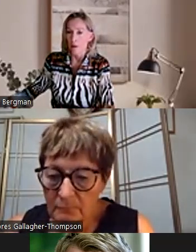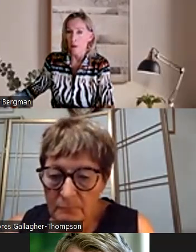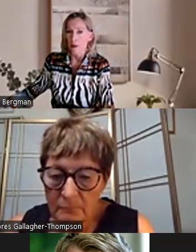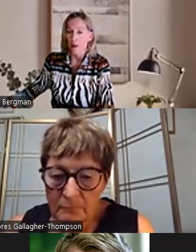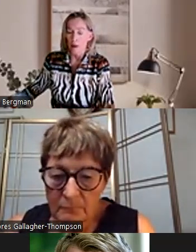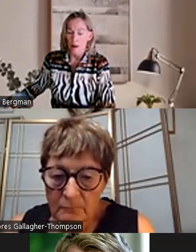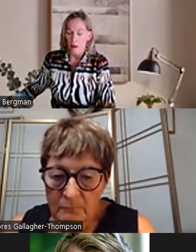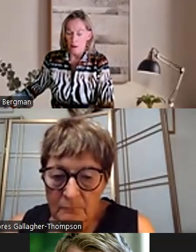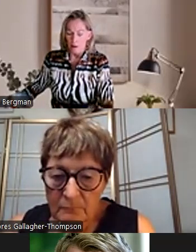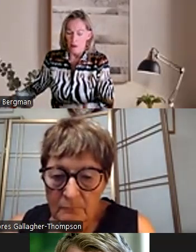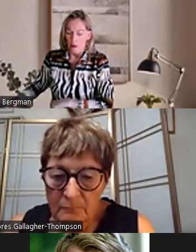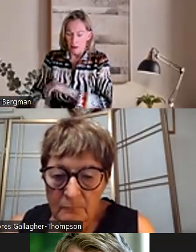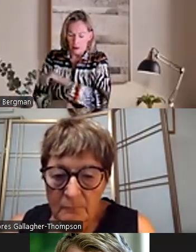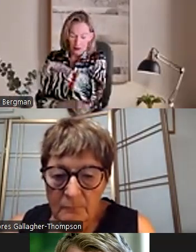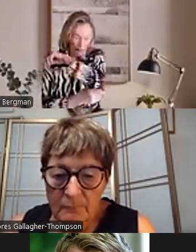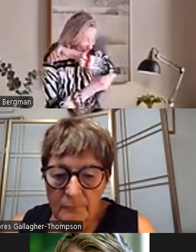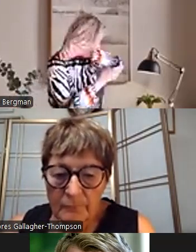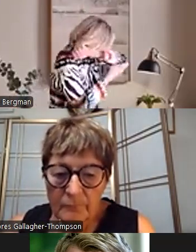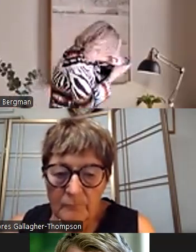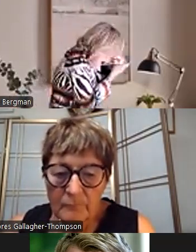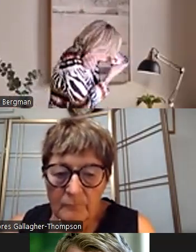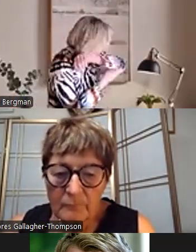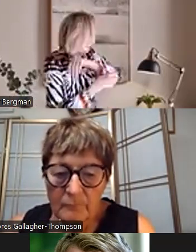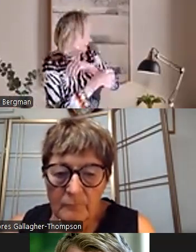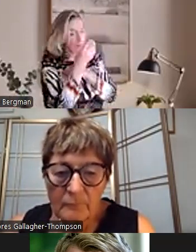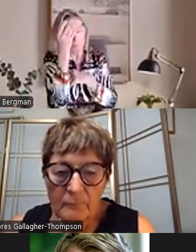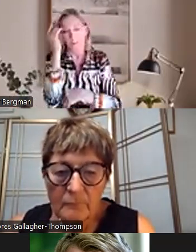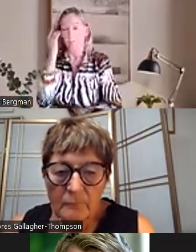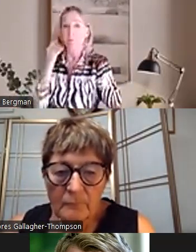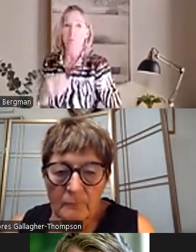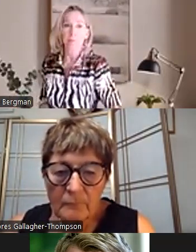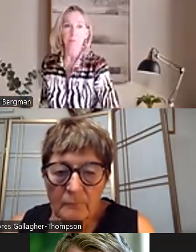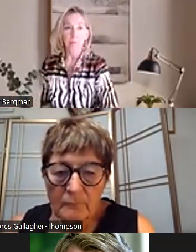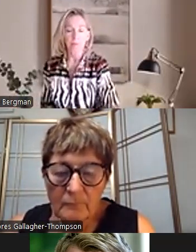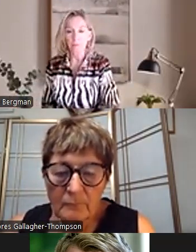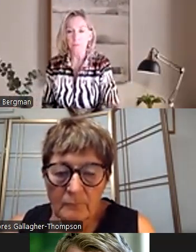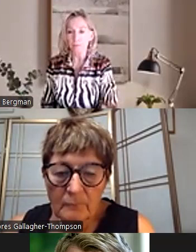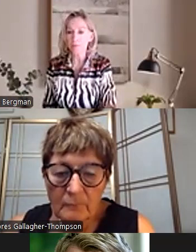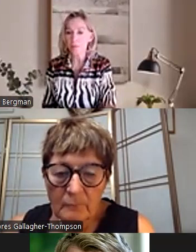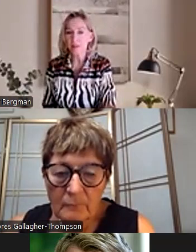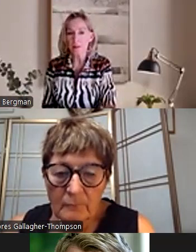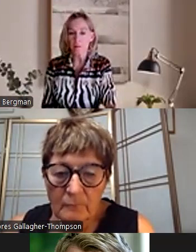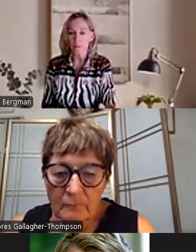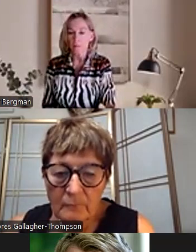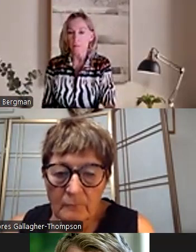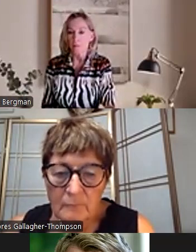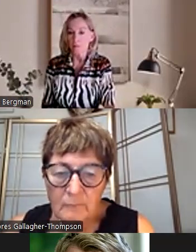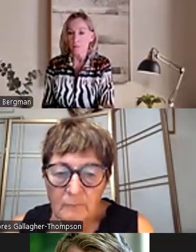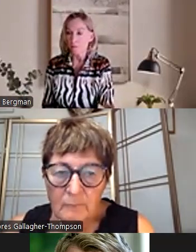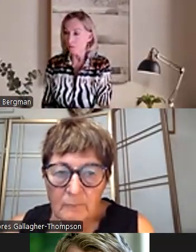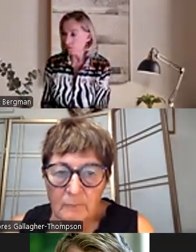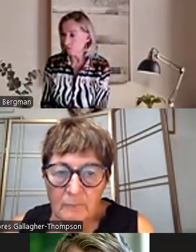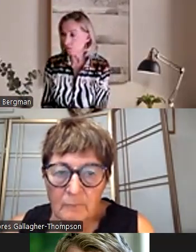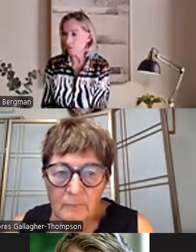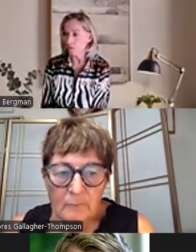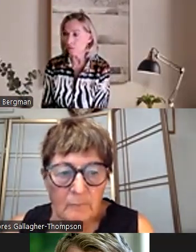be posting the recording and the transcript and the PowerPoint slide. So you'll receive